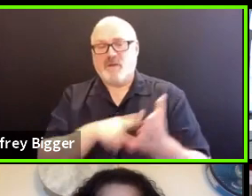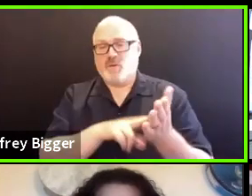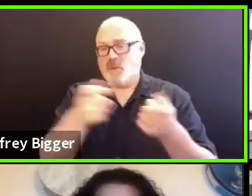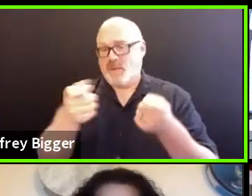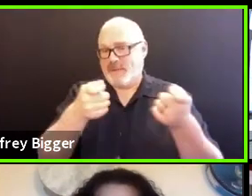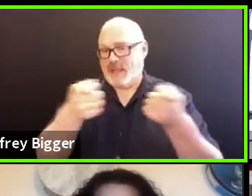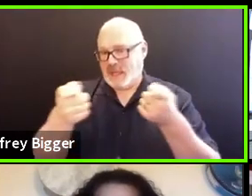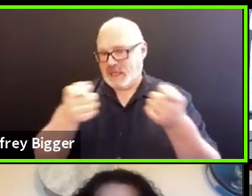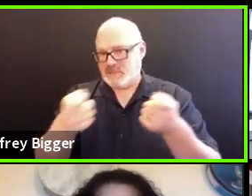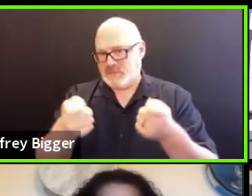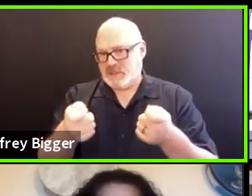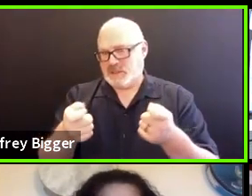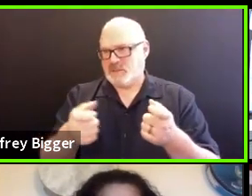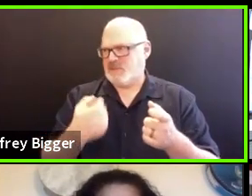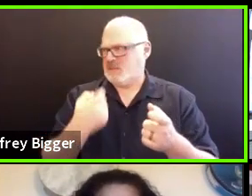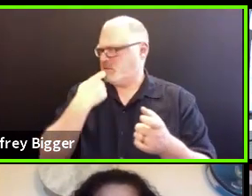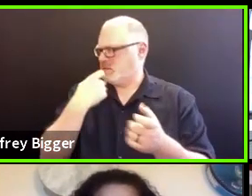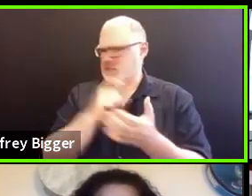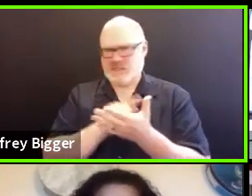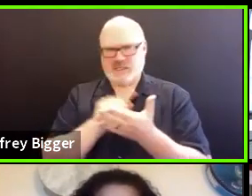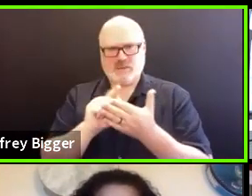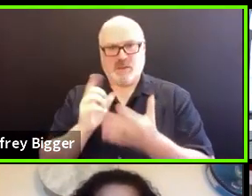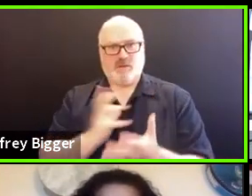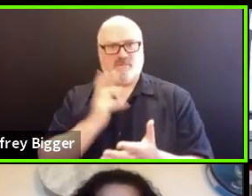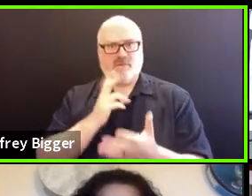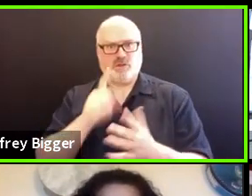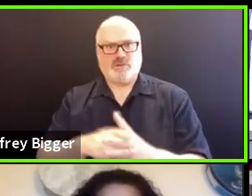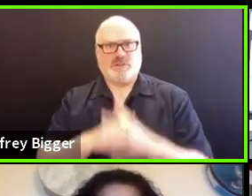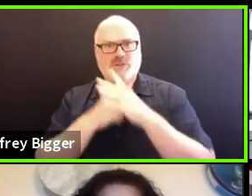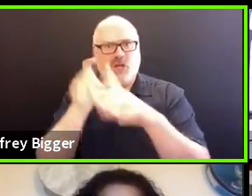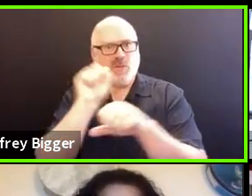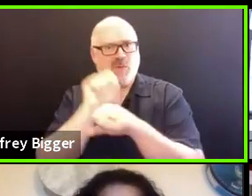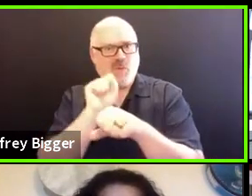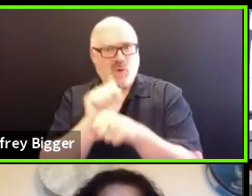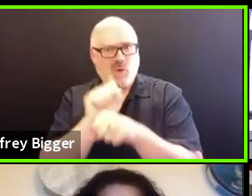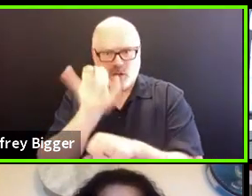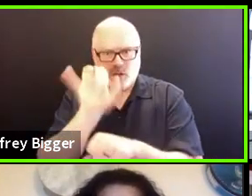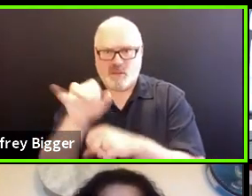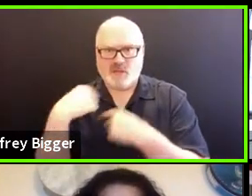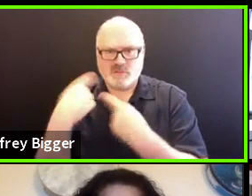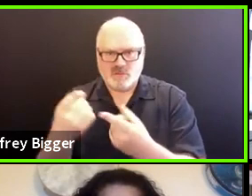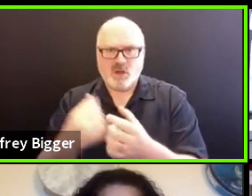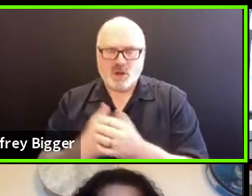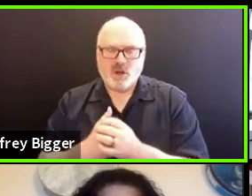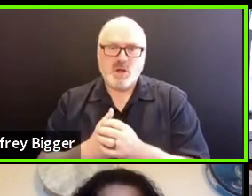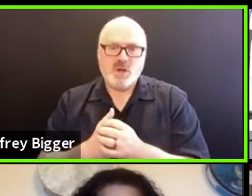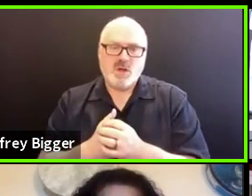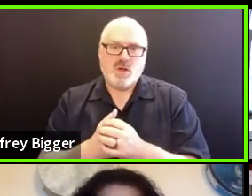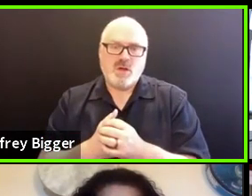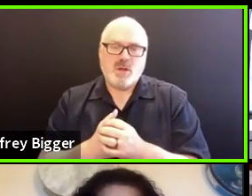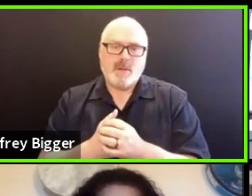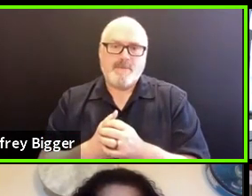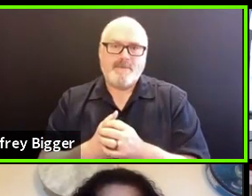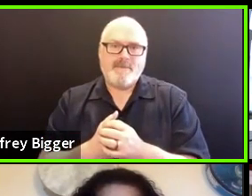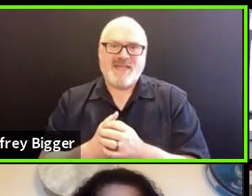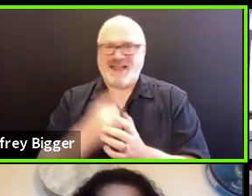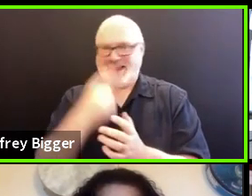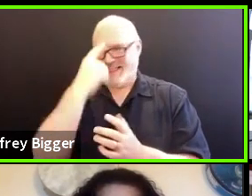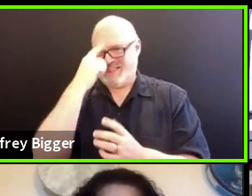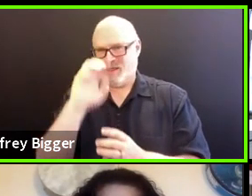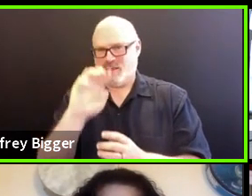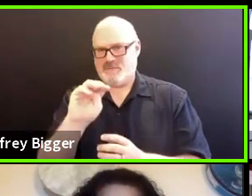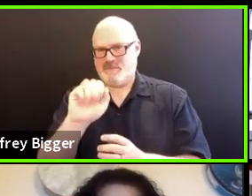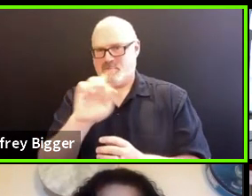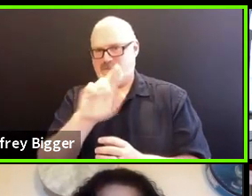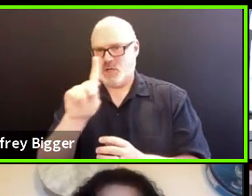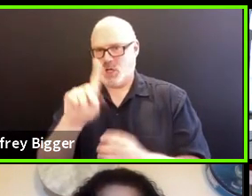although she's maybe just this week officially on board, has been working on that. And and I think Mark can sort of speak